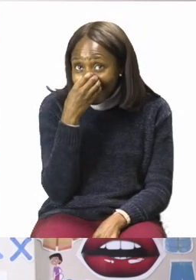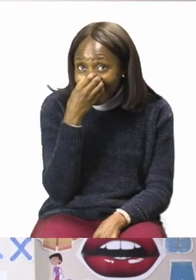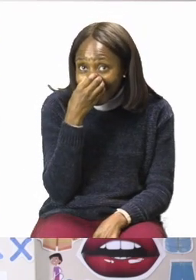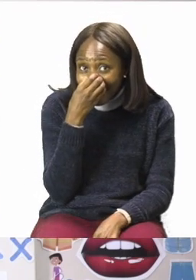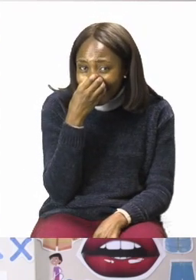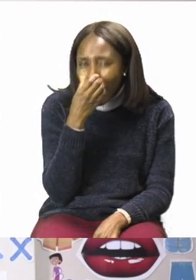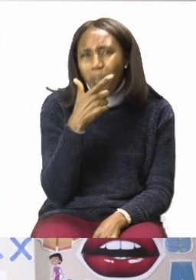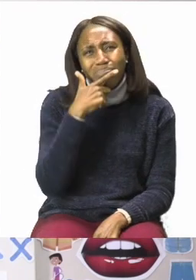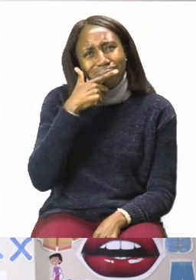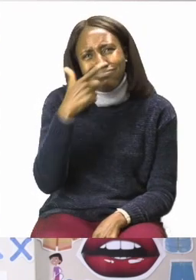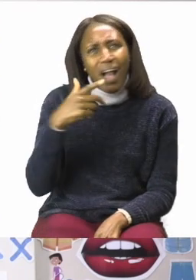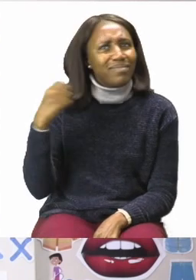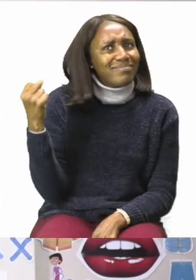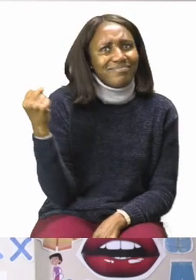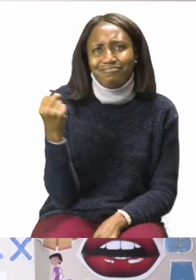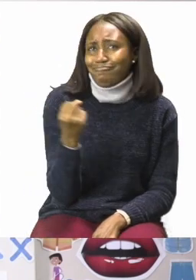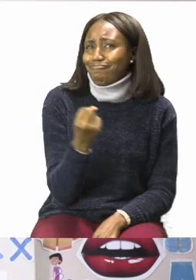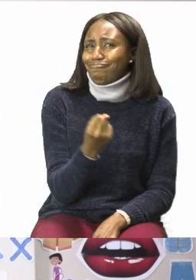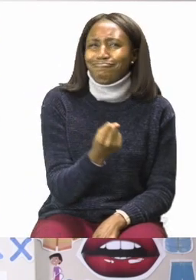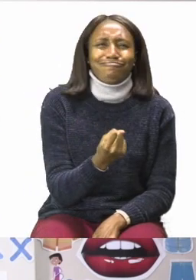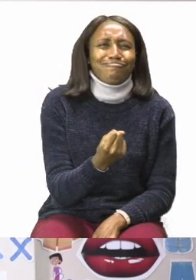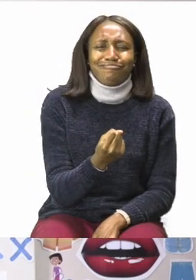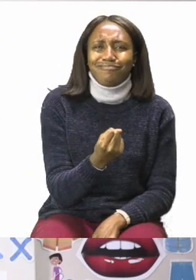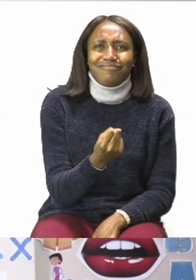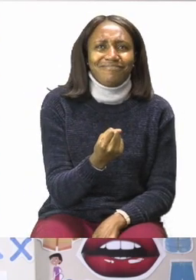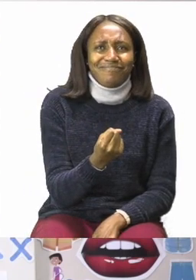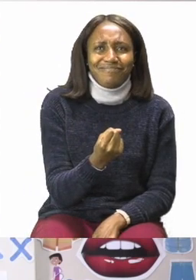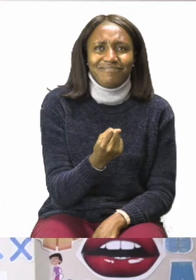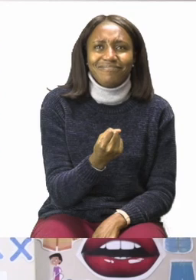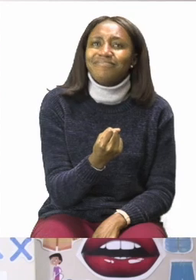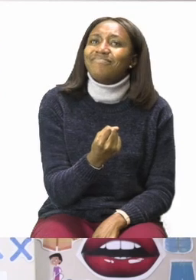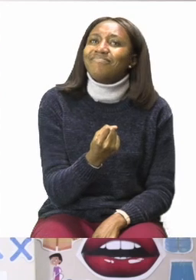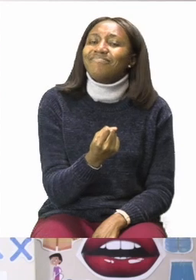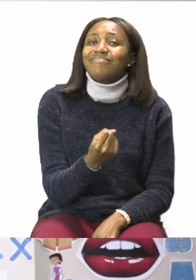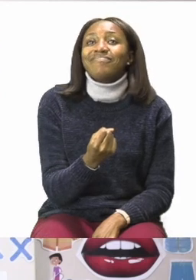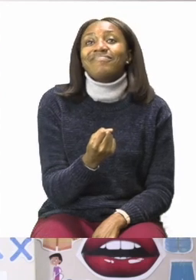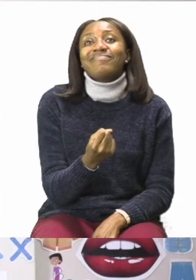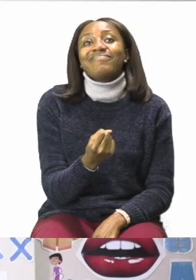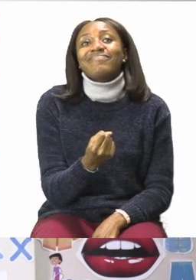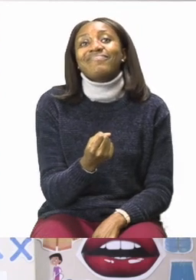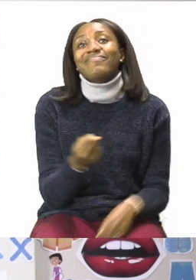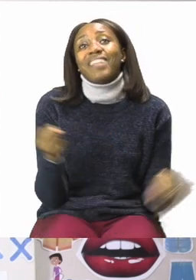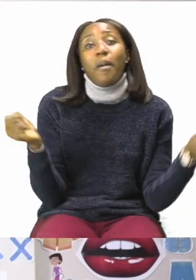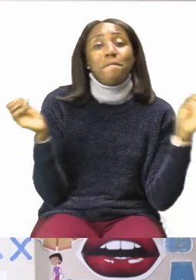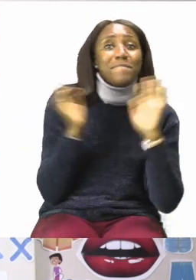would like to say thank you so much for joining us today, and